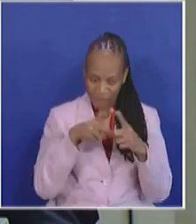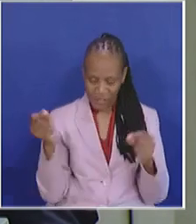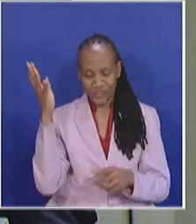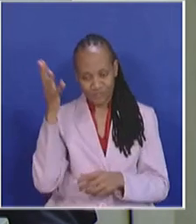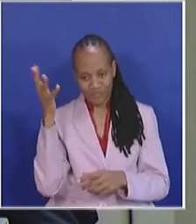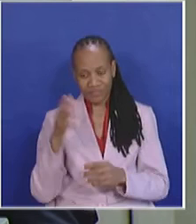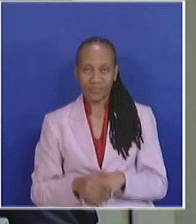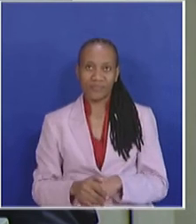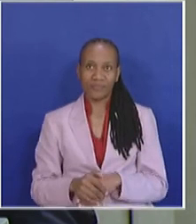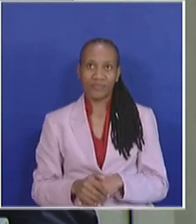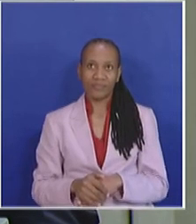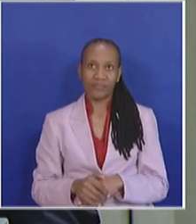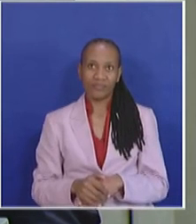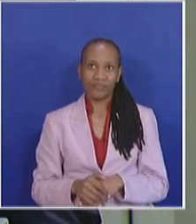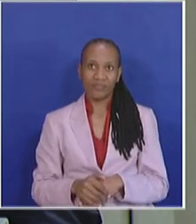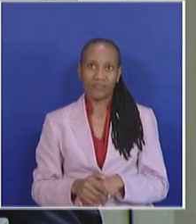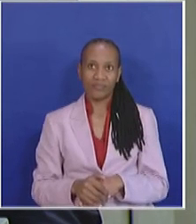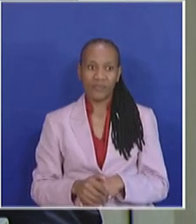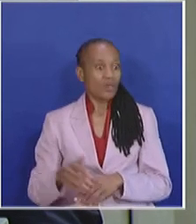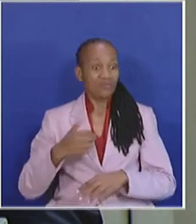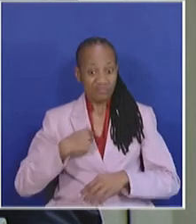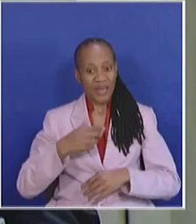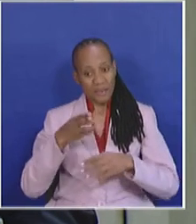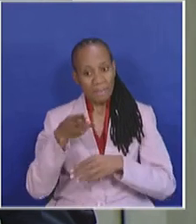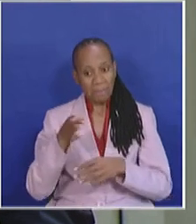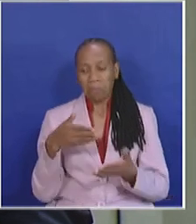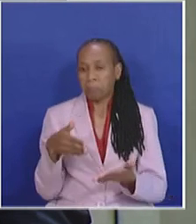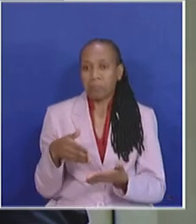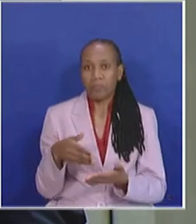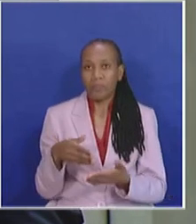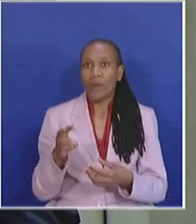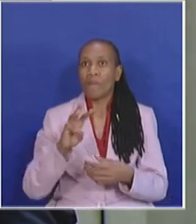you operate on snippets. I didn't attend the provincial week. I was booked off sick.